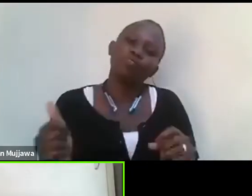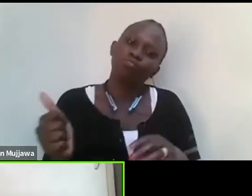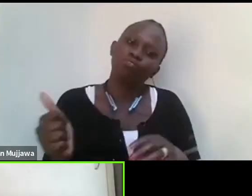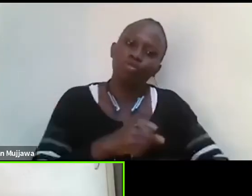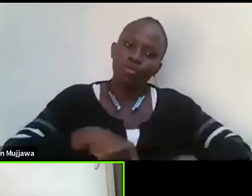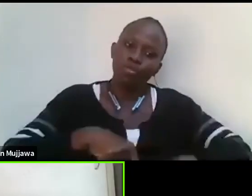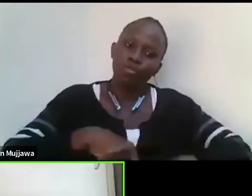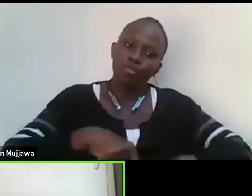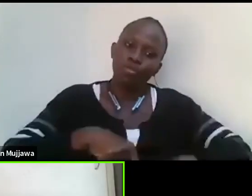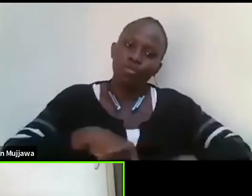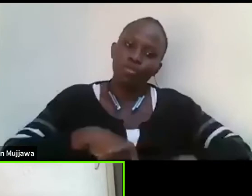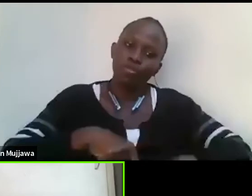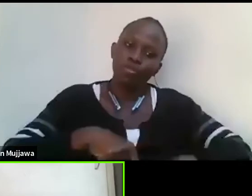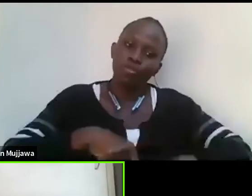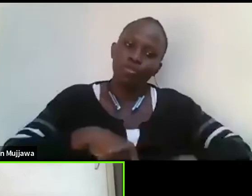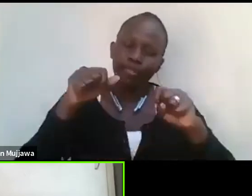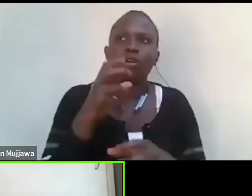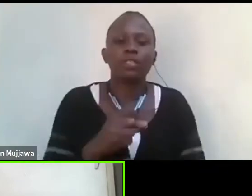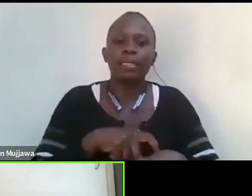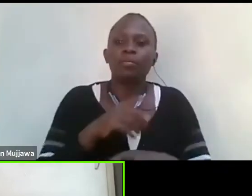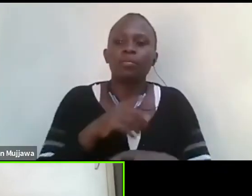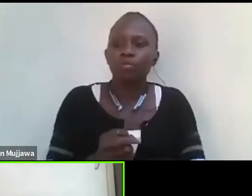it takes away the opportunity for